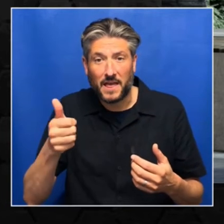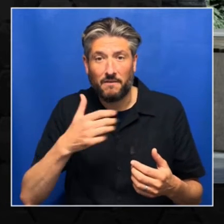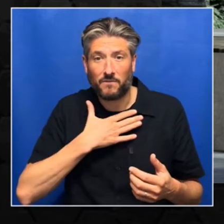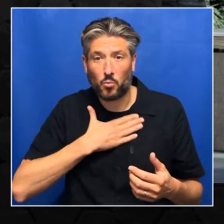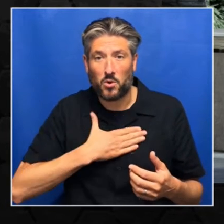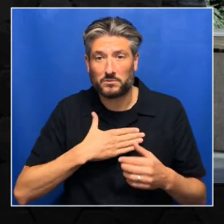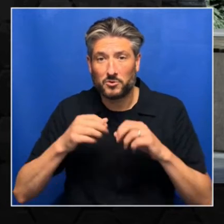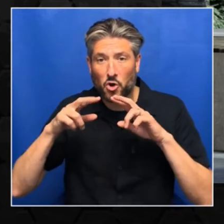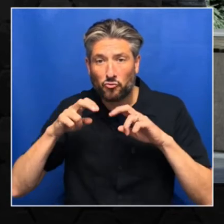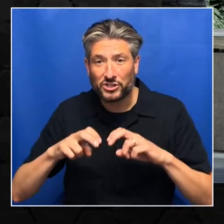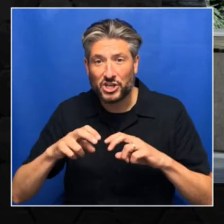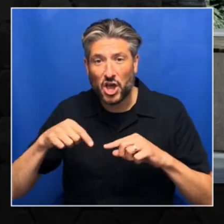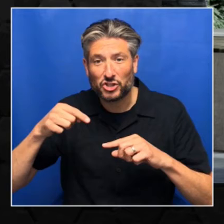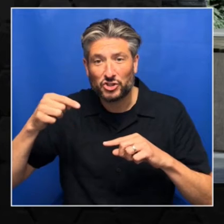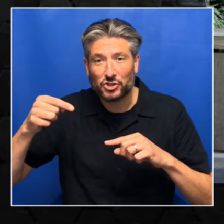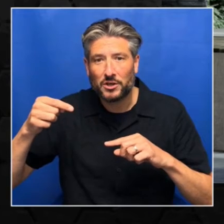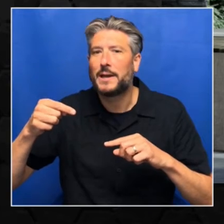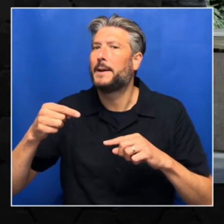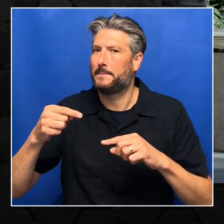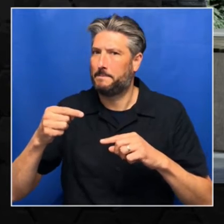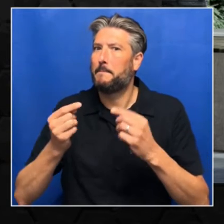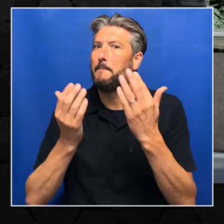be super important.